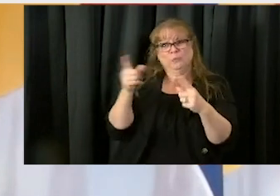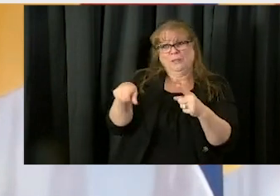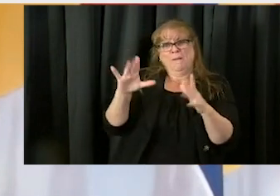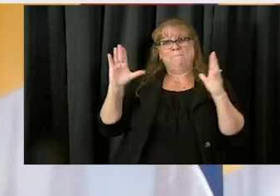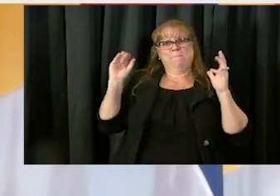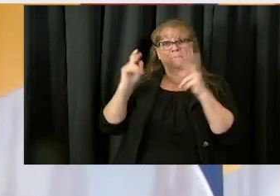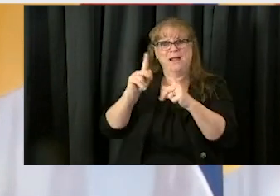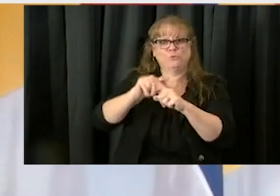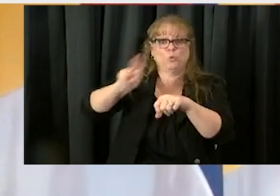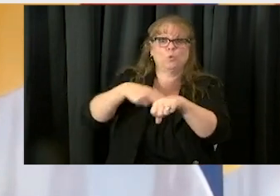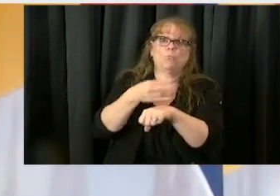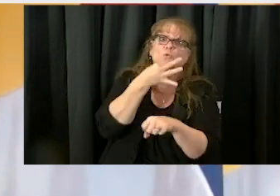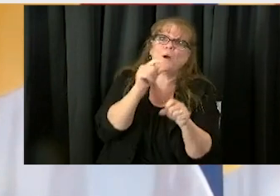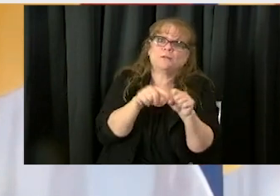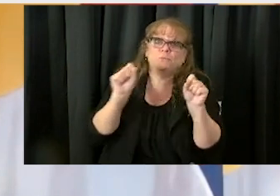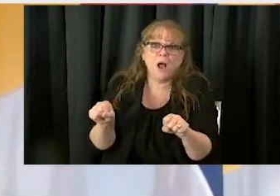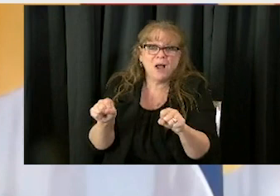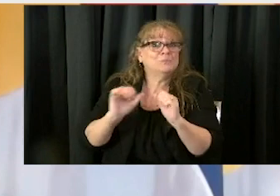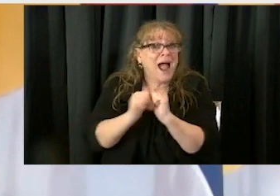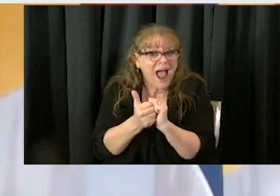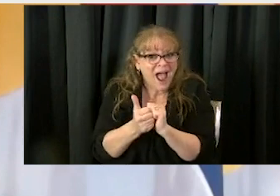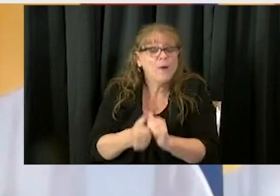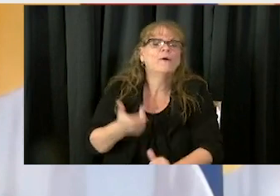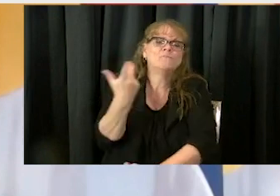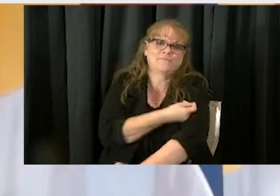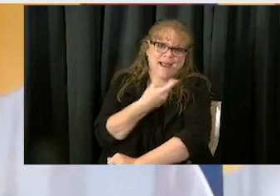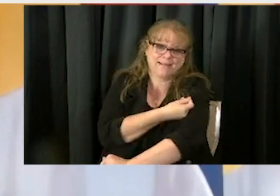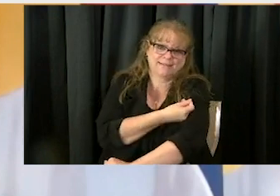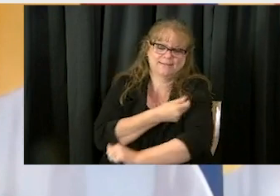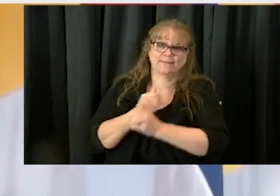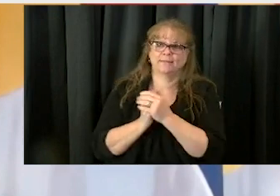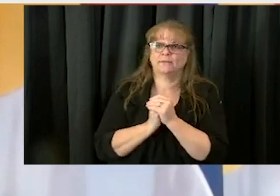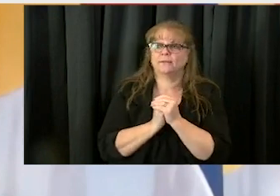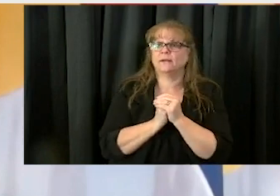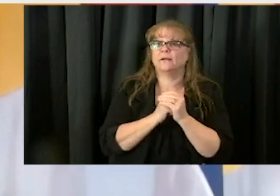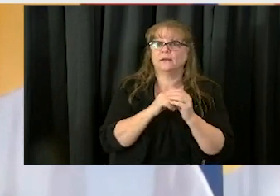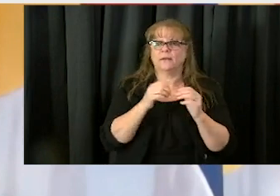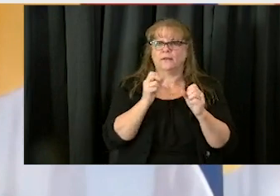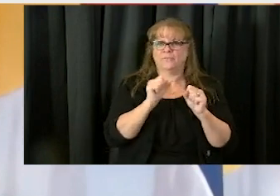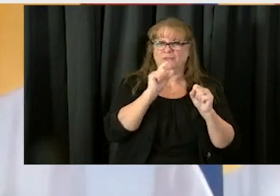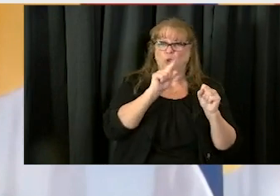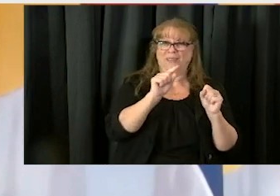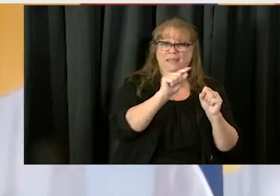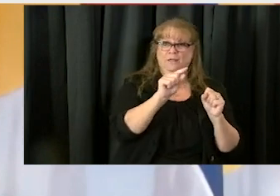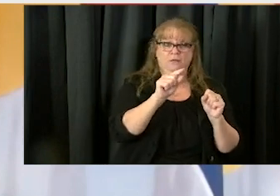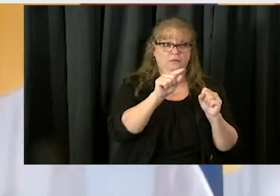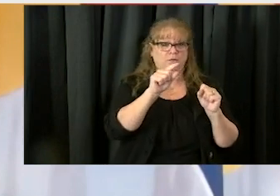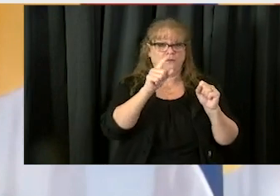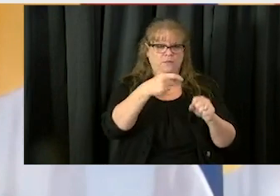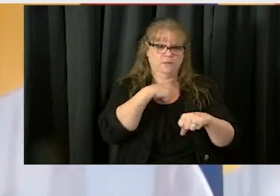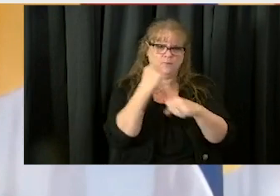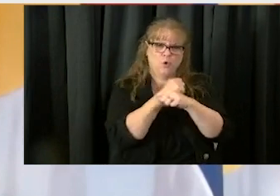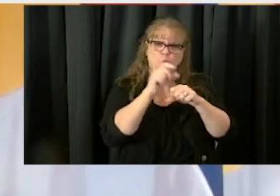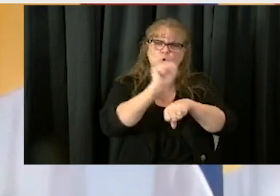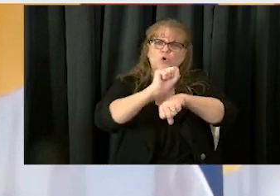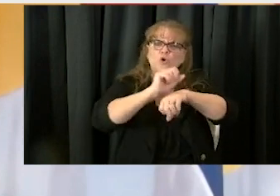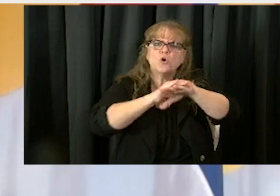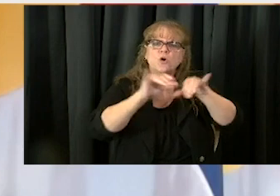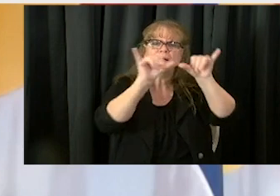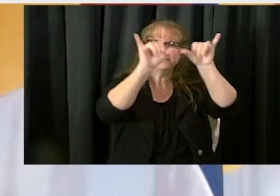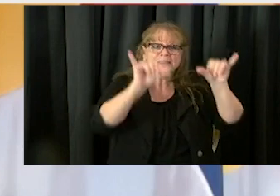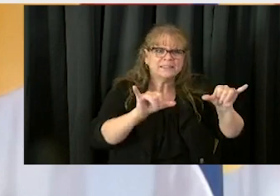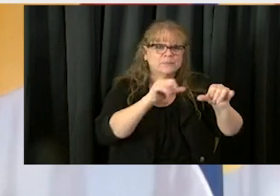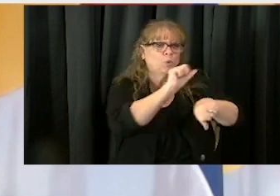have the infrastructure in place to ensure that healthcare workers and, of course, Coloradans age 70 and up can get vaccinated as quickly